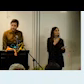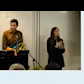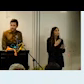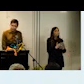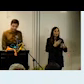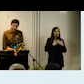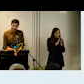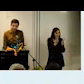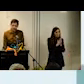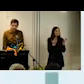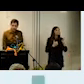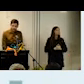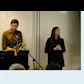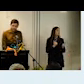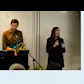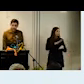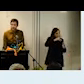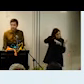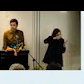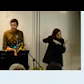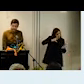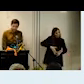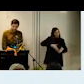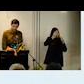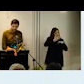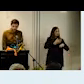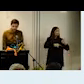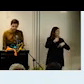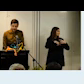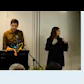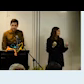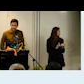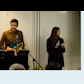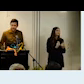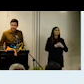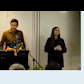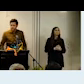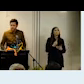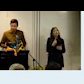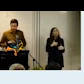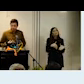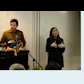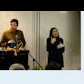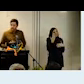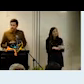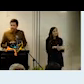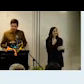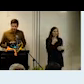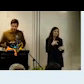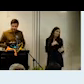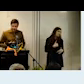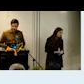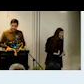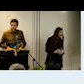into books and spends a lot of time reading and learning new information. But there comes a point in every day where we feel